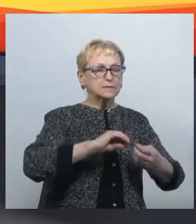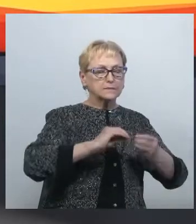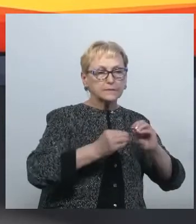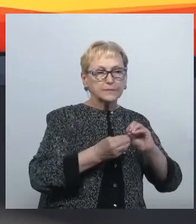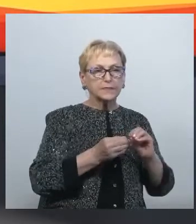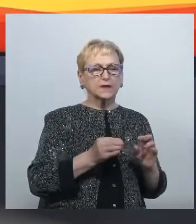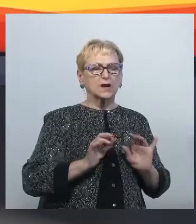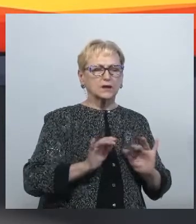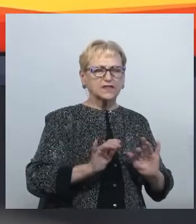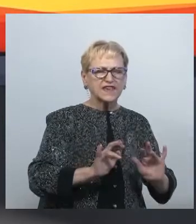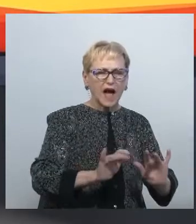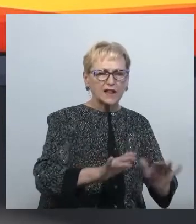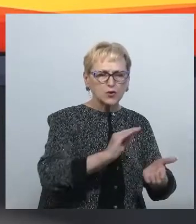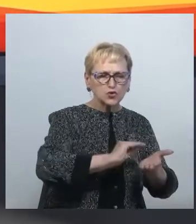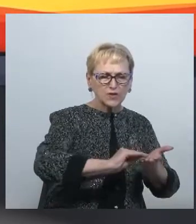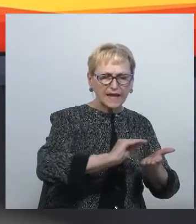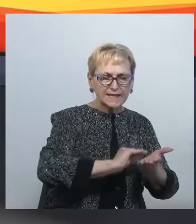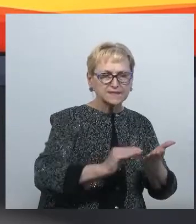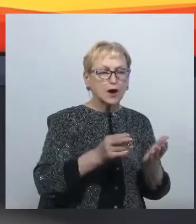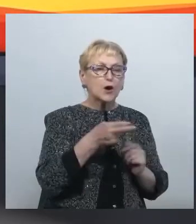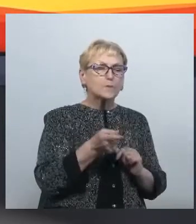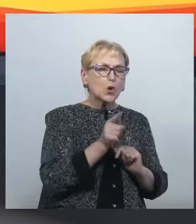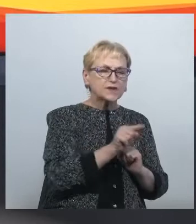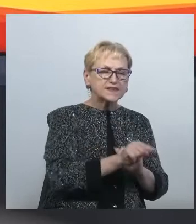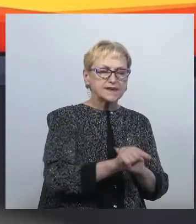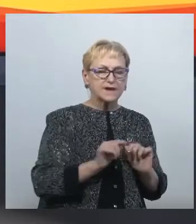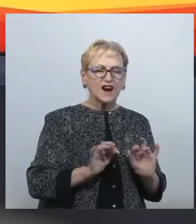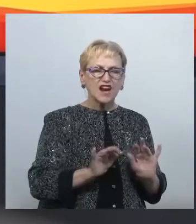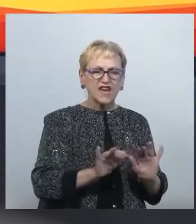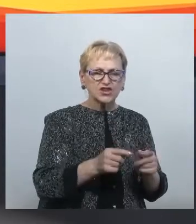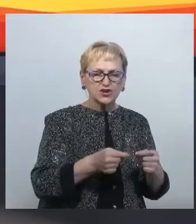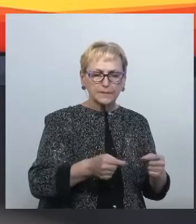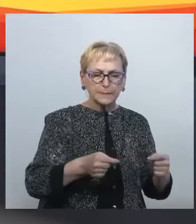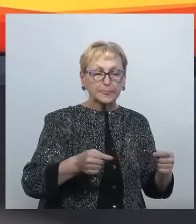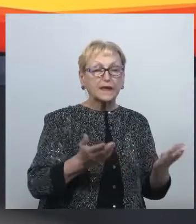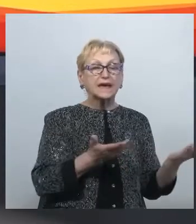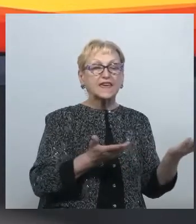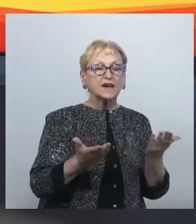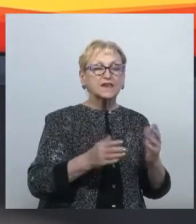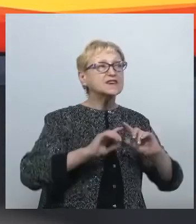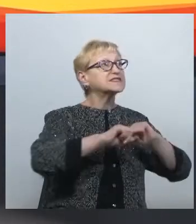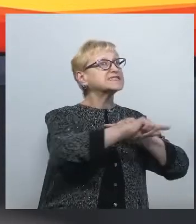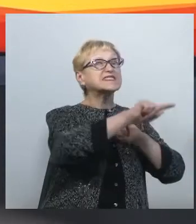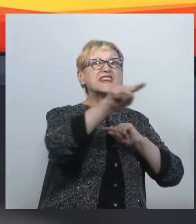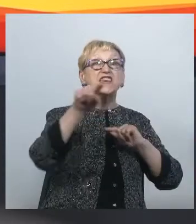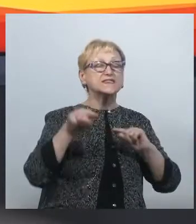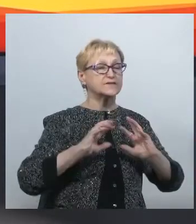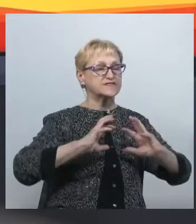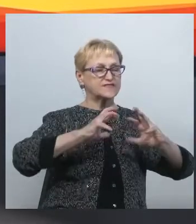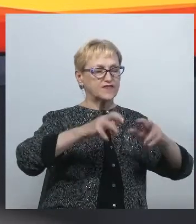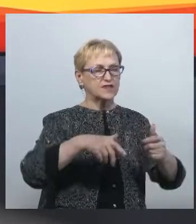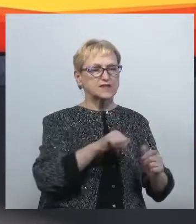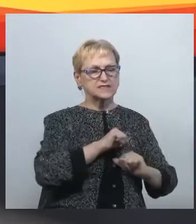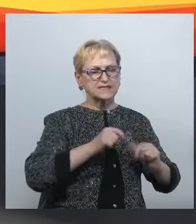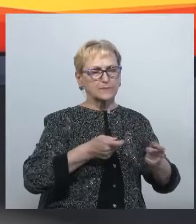speech, about journalistic activity, so about things where all over the world, which are all over the